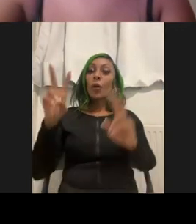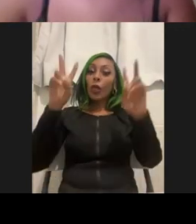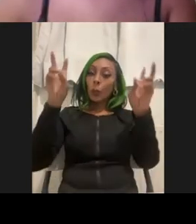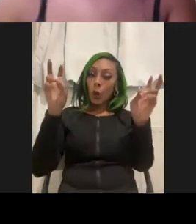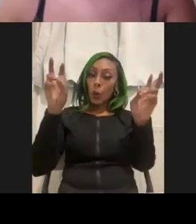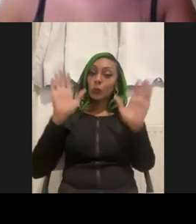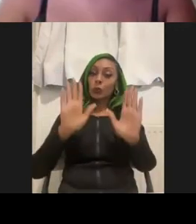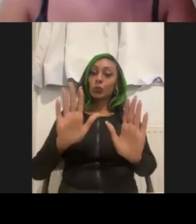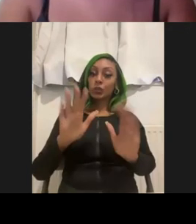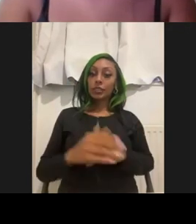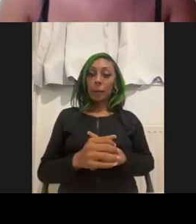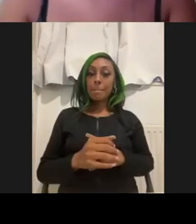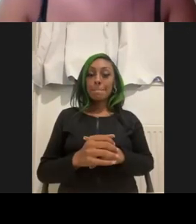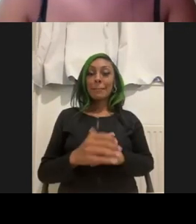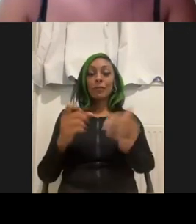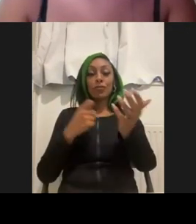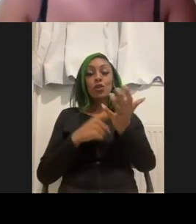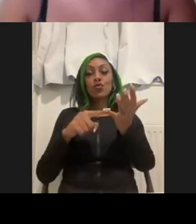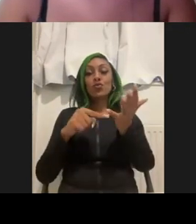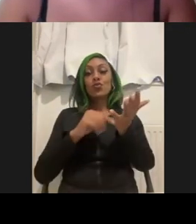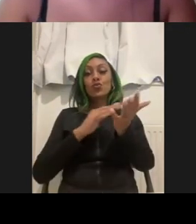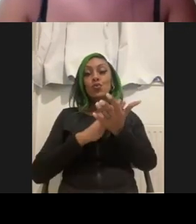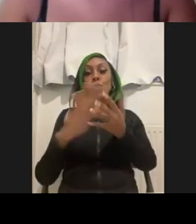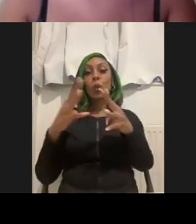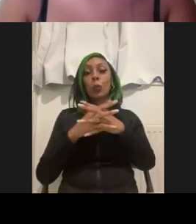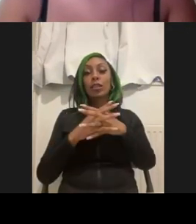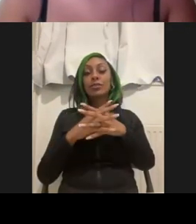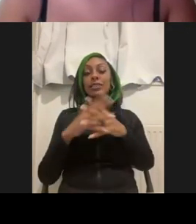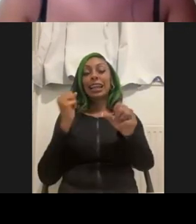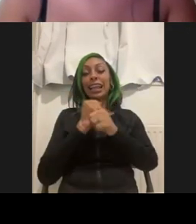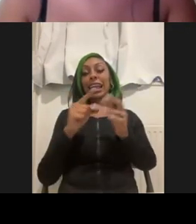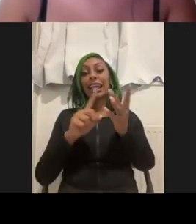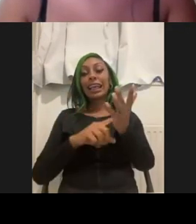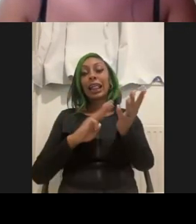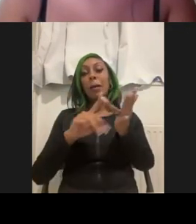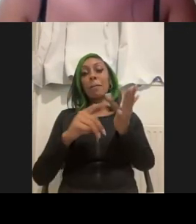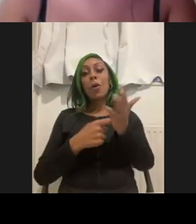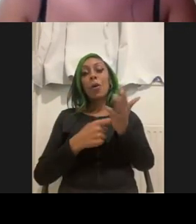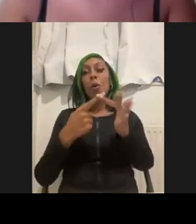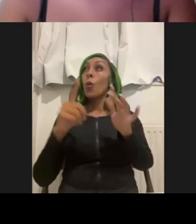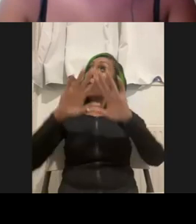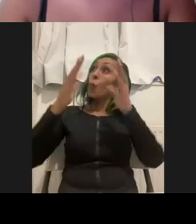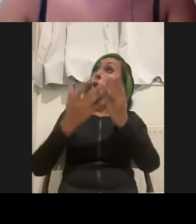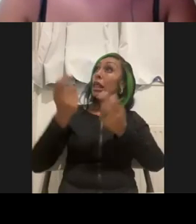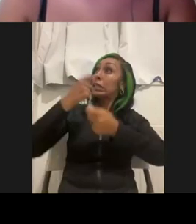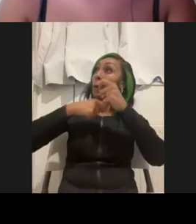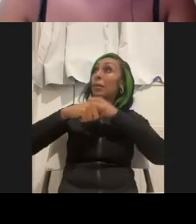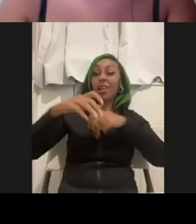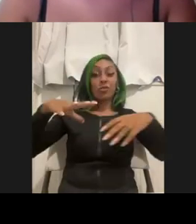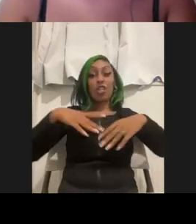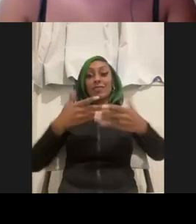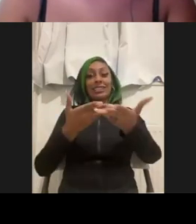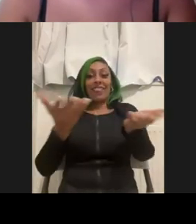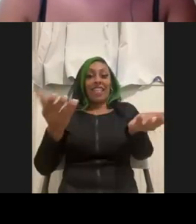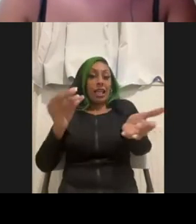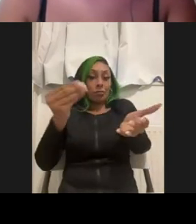today from Ruth Wilson Gilmore, who talks about what the world will become already exists in fragments and